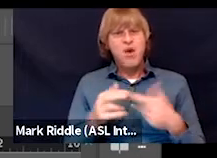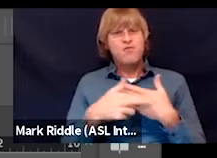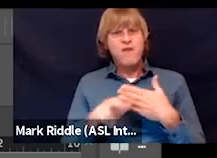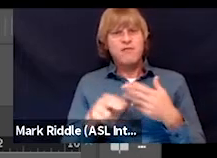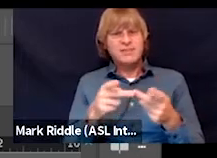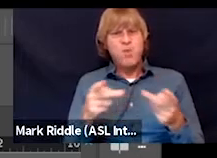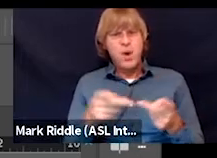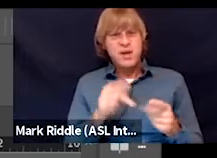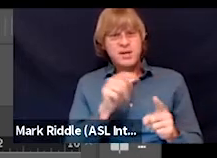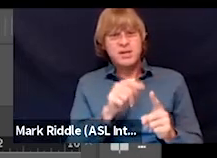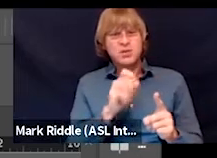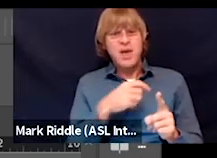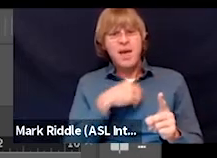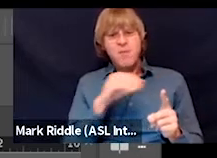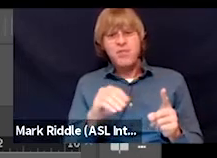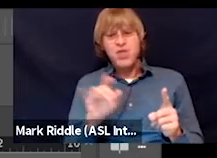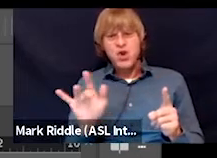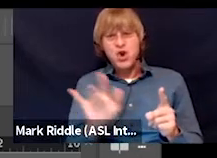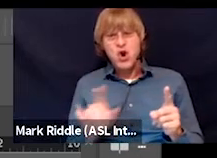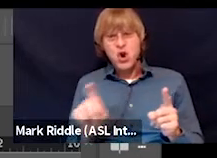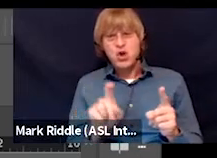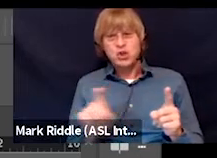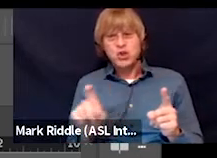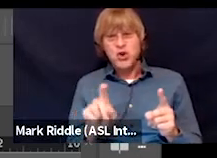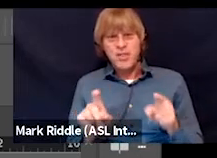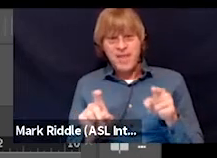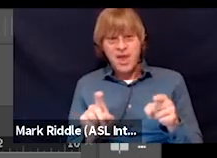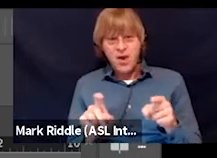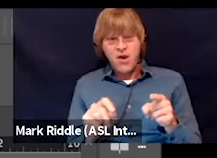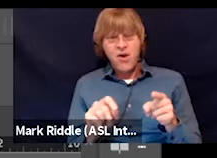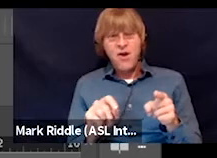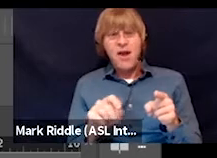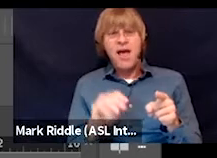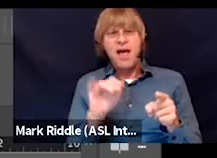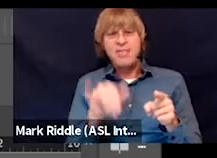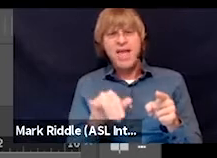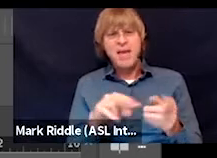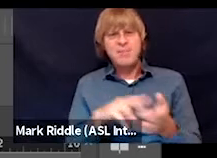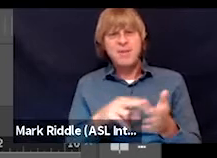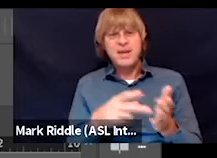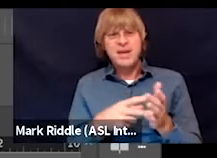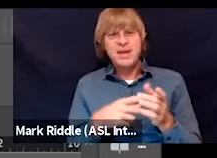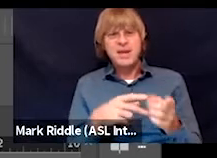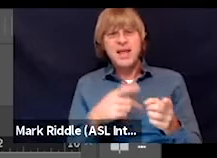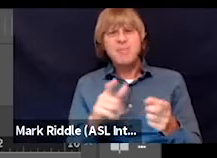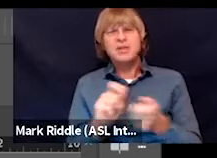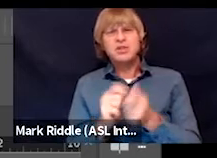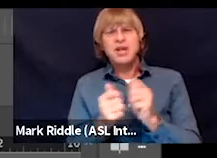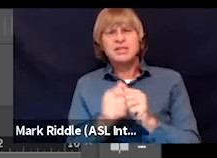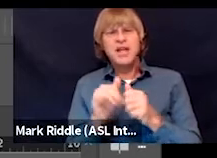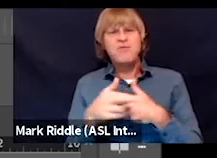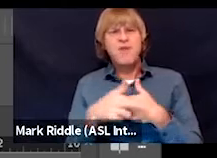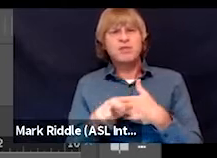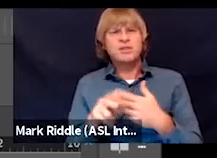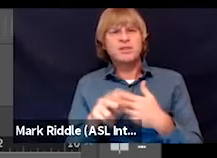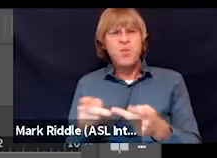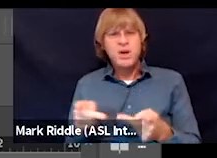is. So I put my cursor right here, and that meant, let me change the reference